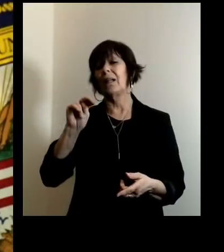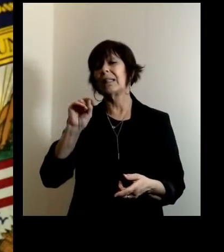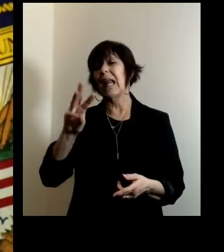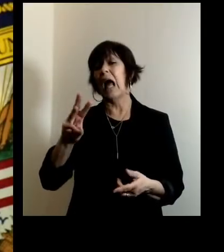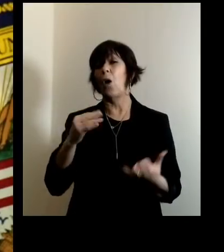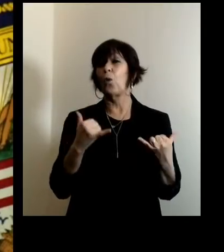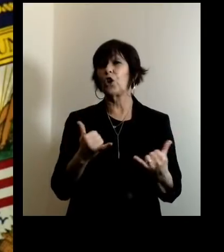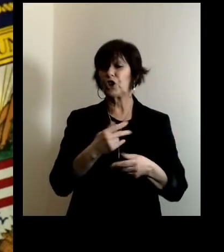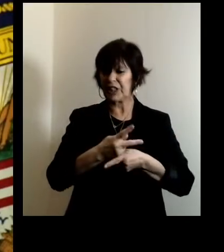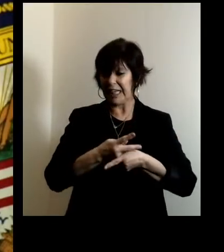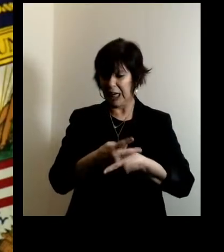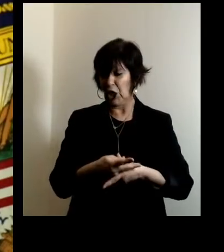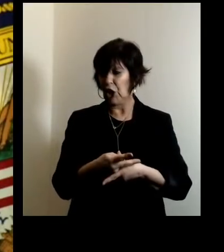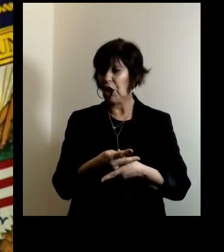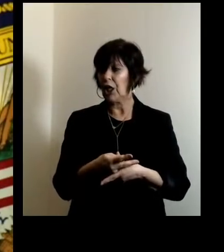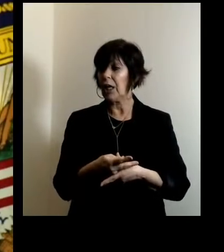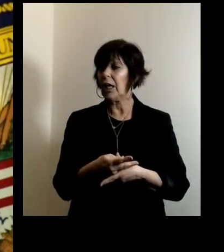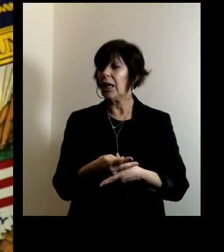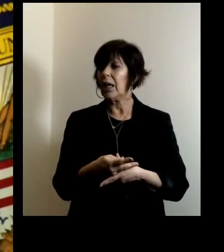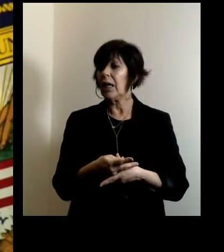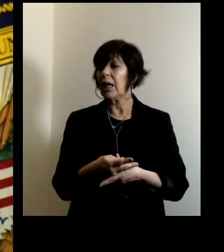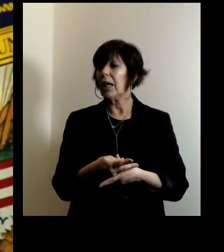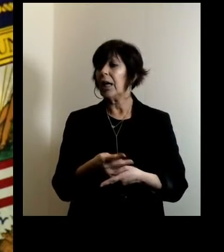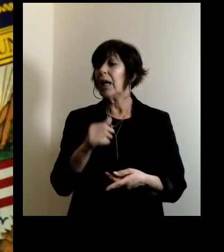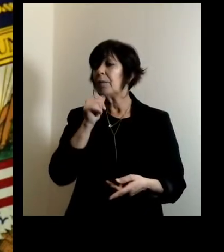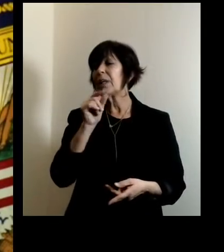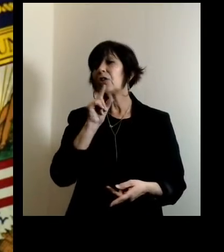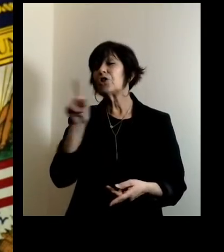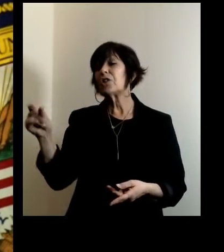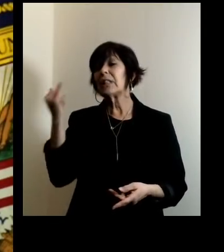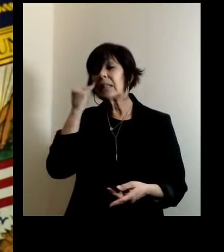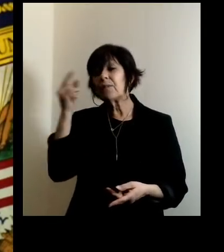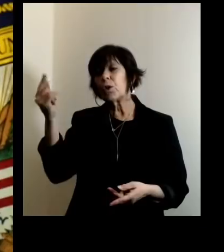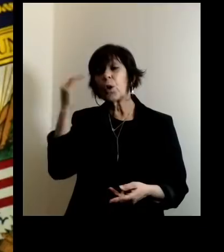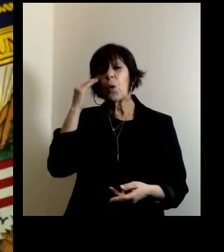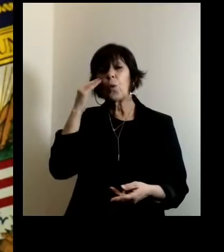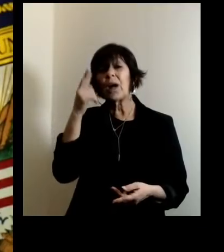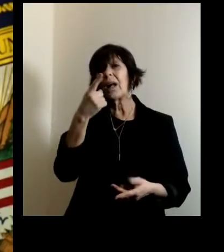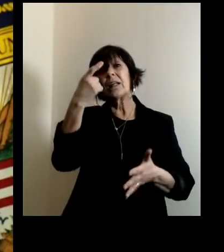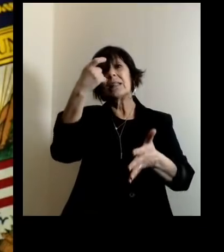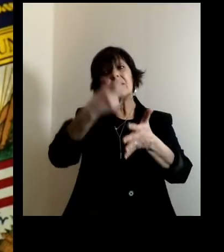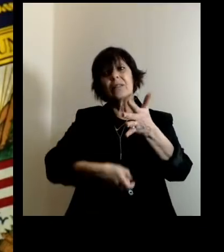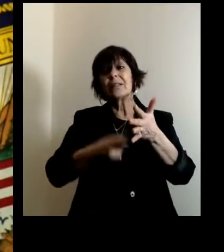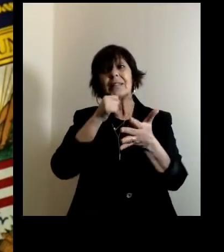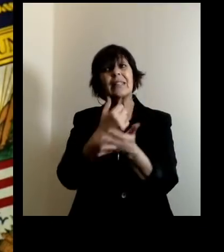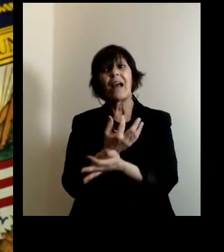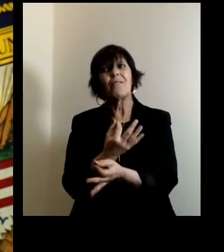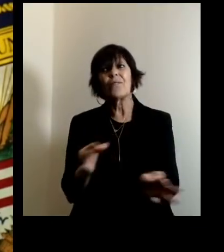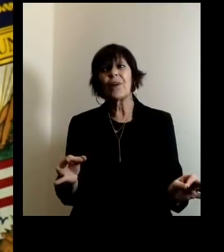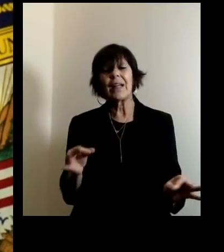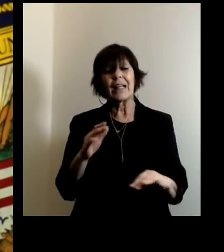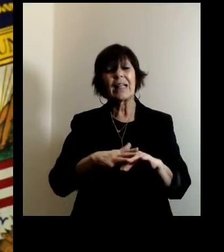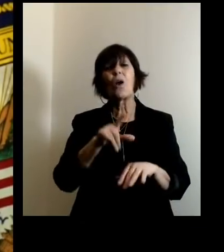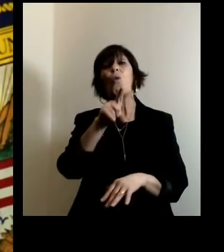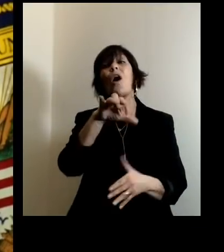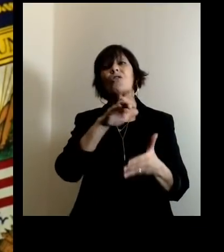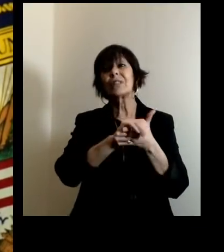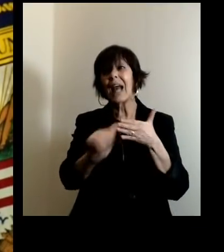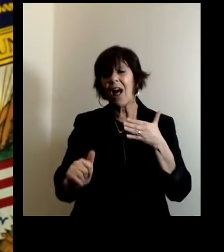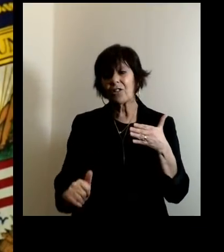or Western New York immediate care. I'm not sure if you are aware, those do cost. They're at least $100 or